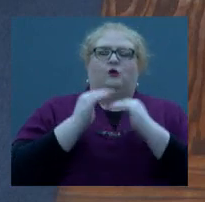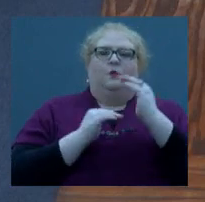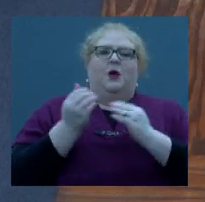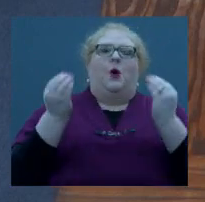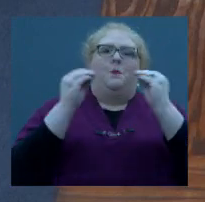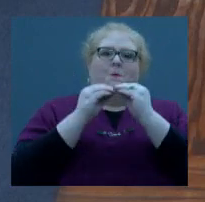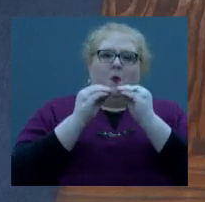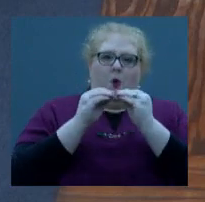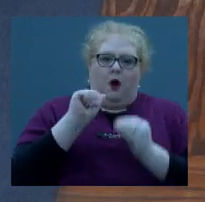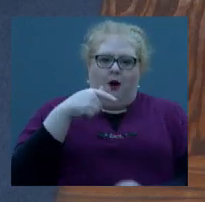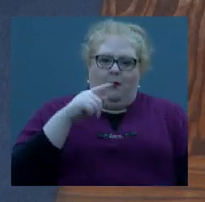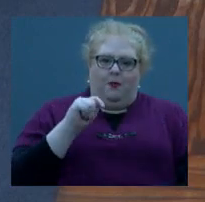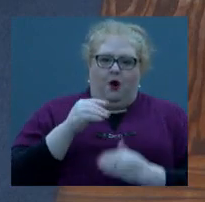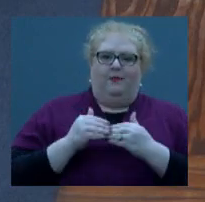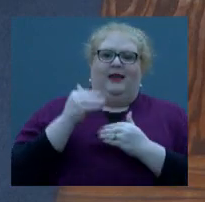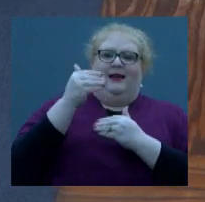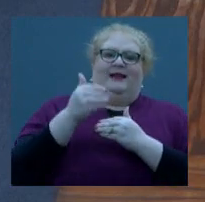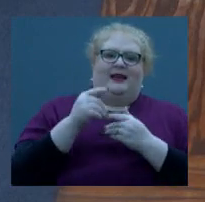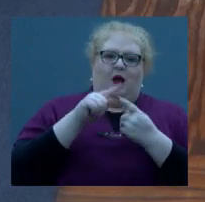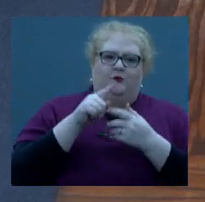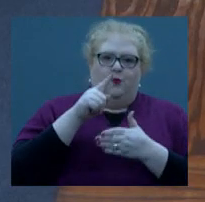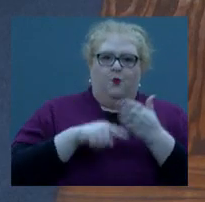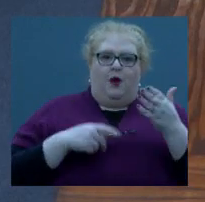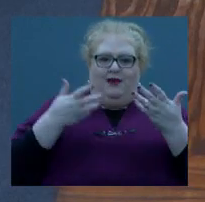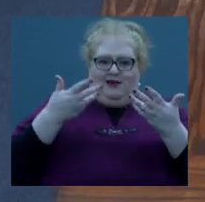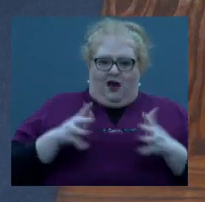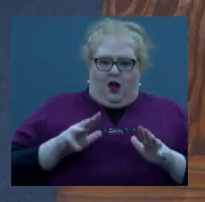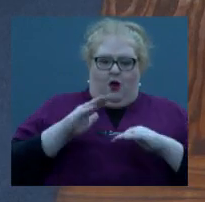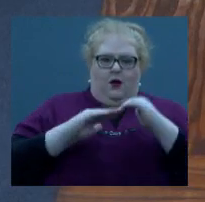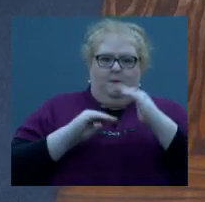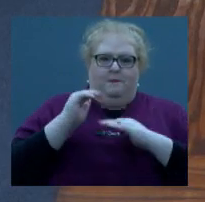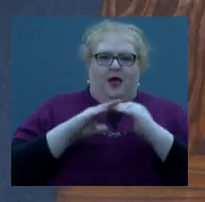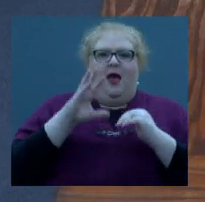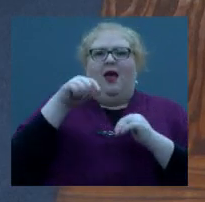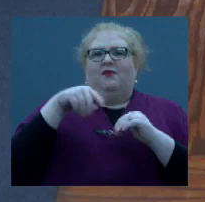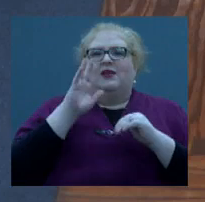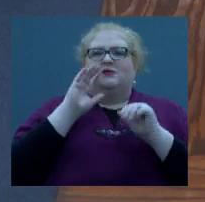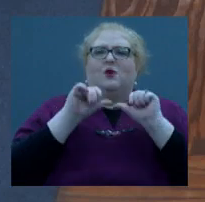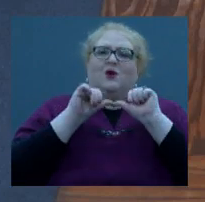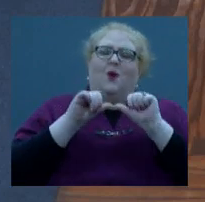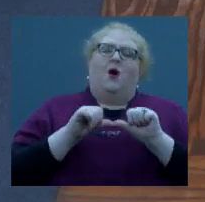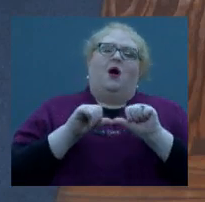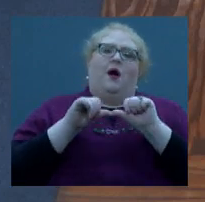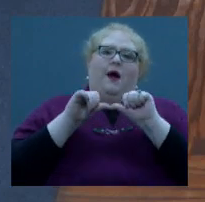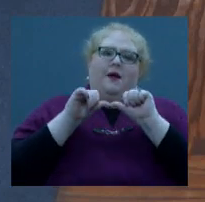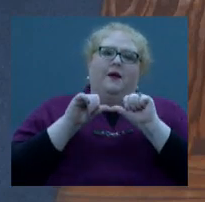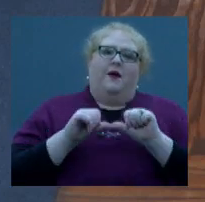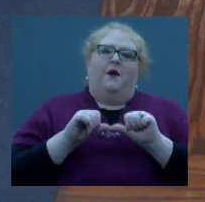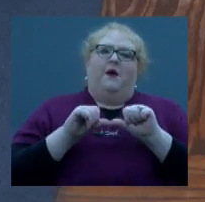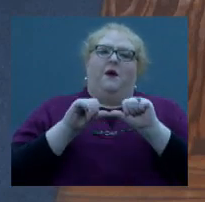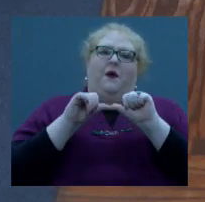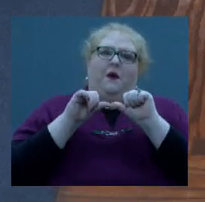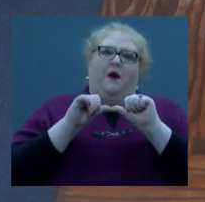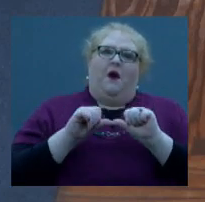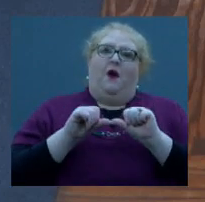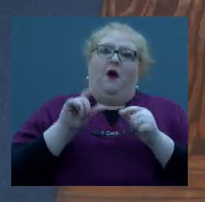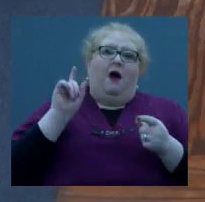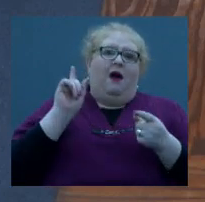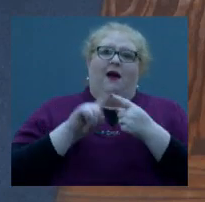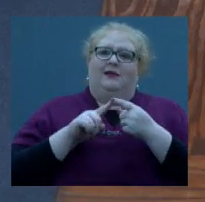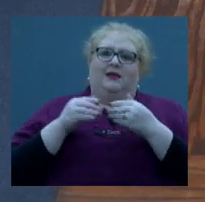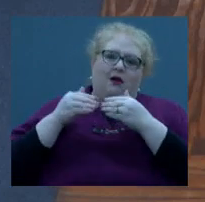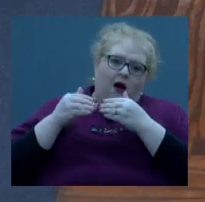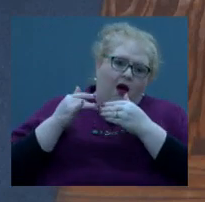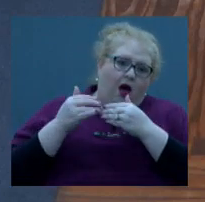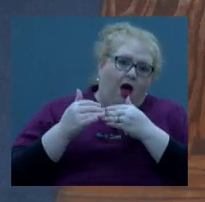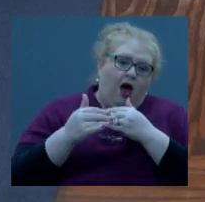apartments beside the ones they just built, and this is going to go on, perhaps up until they get to Olds